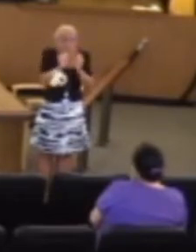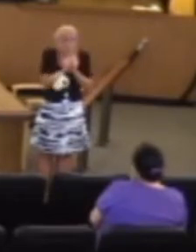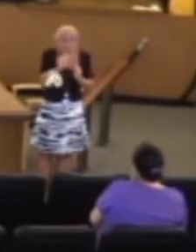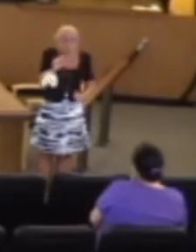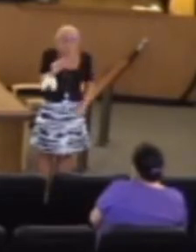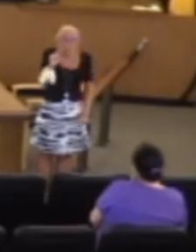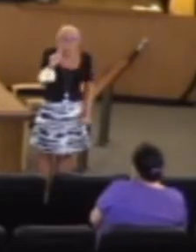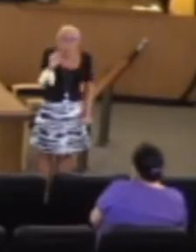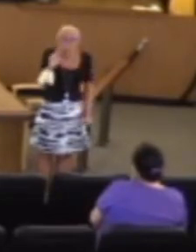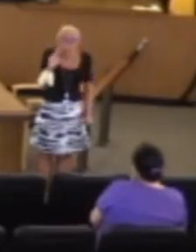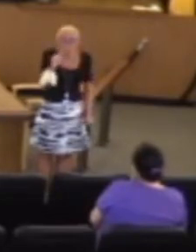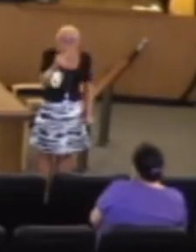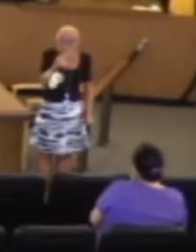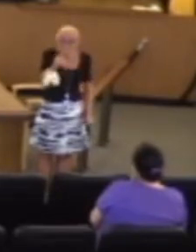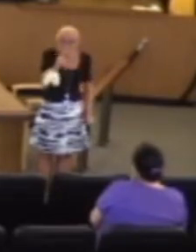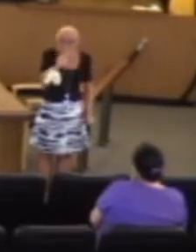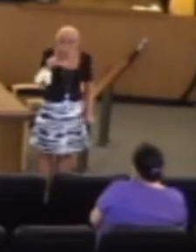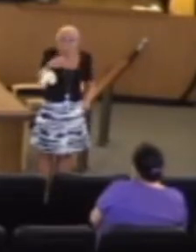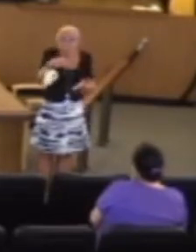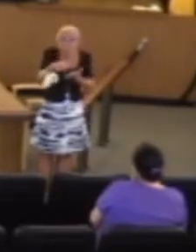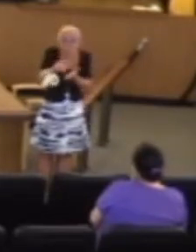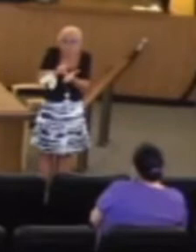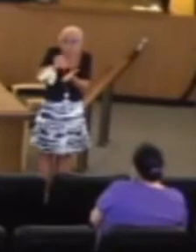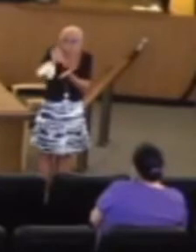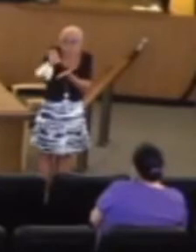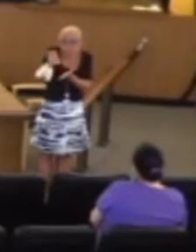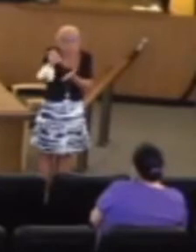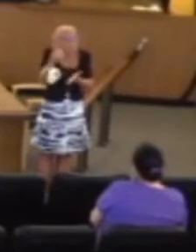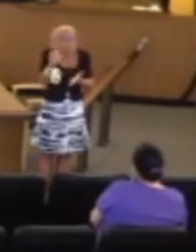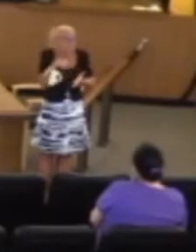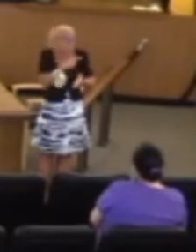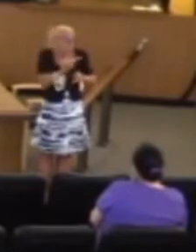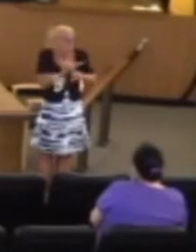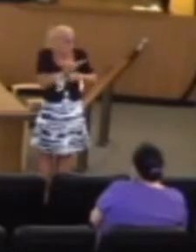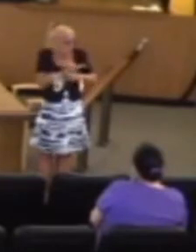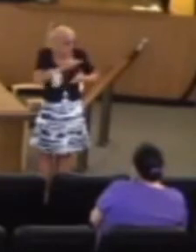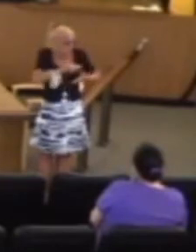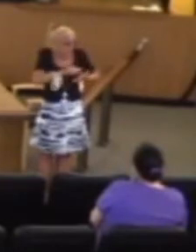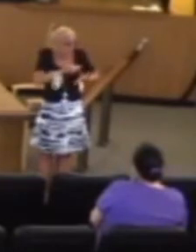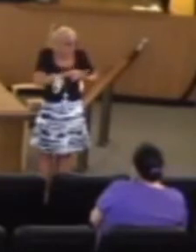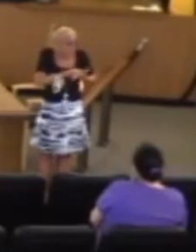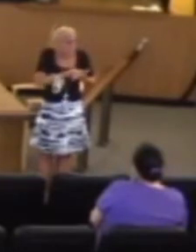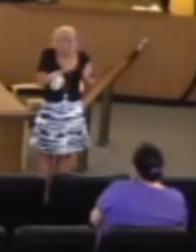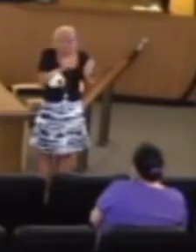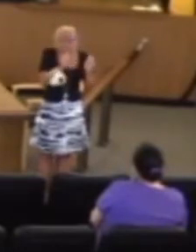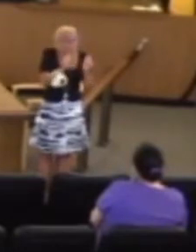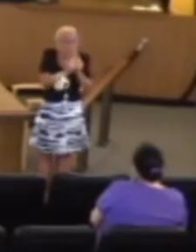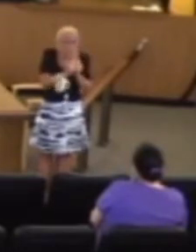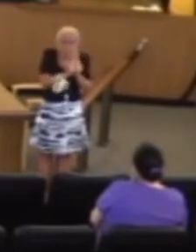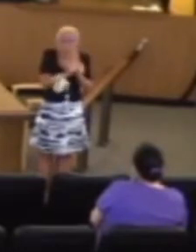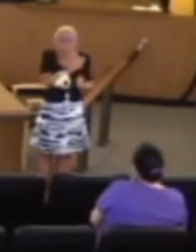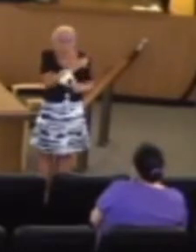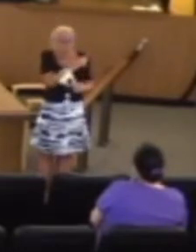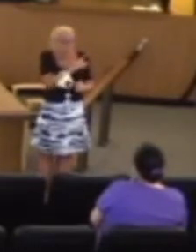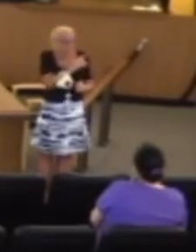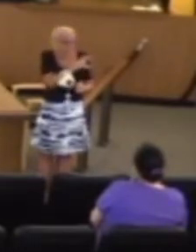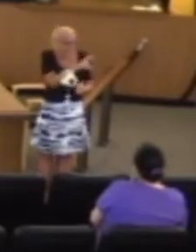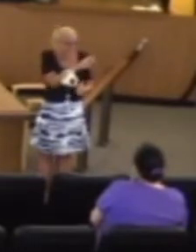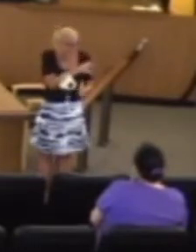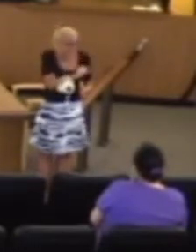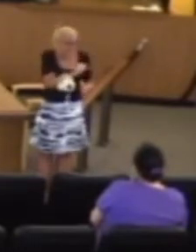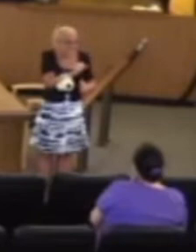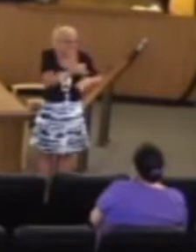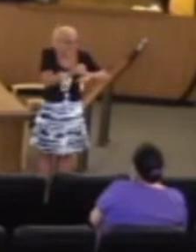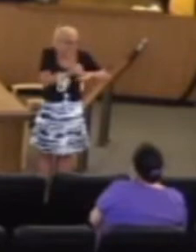be happening. You know, we've utilized these funds not only to team up with Long Island Cares and Island Harvest to feed thousands